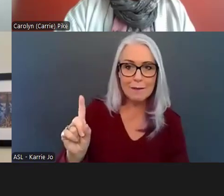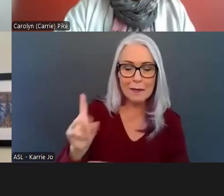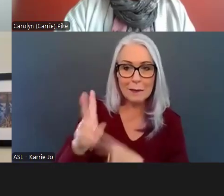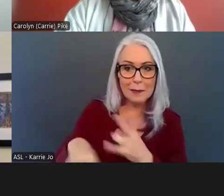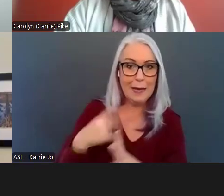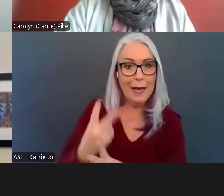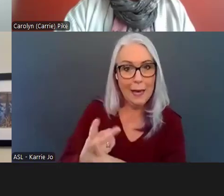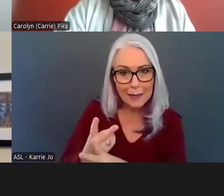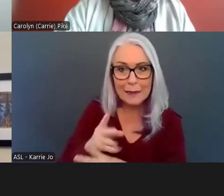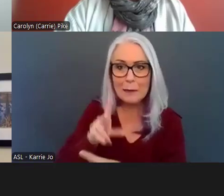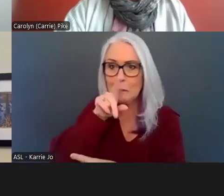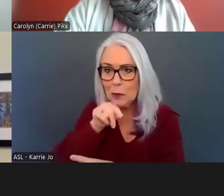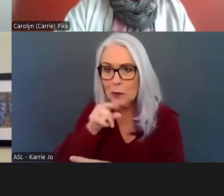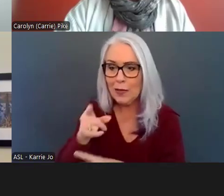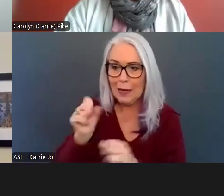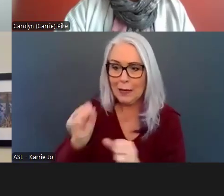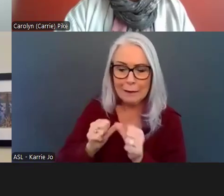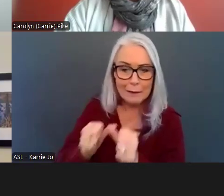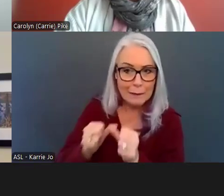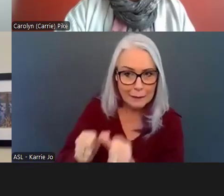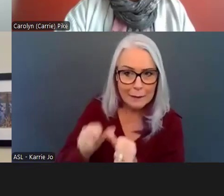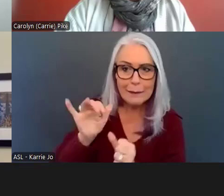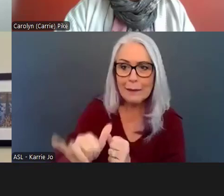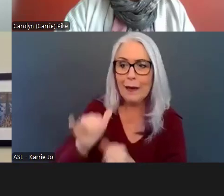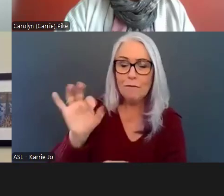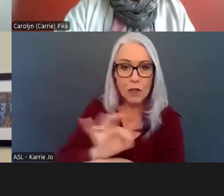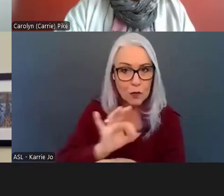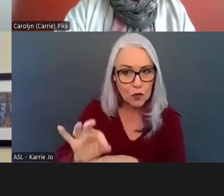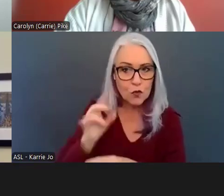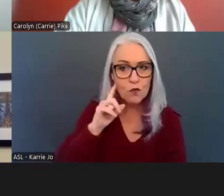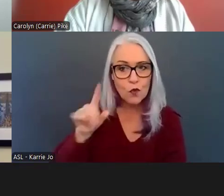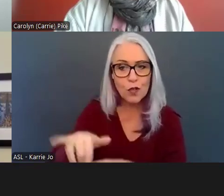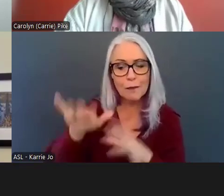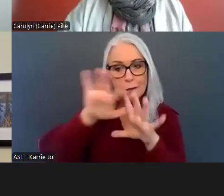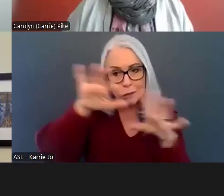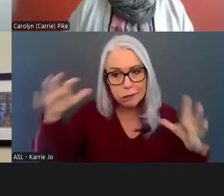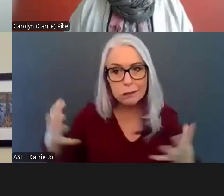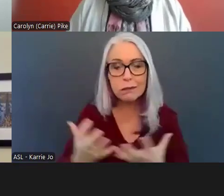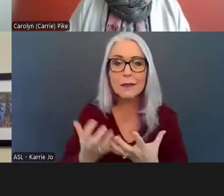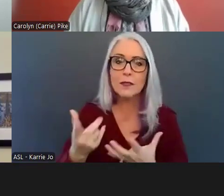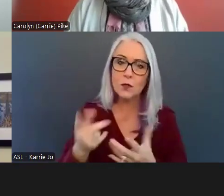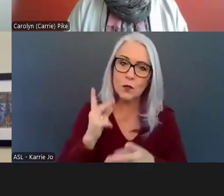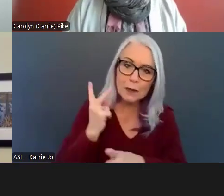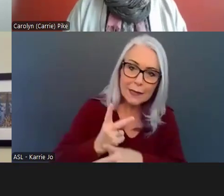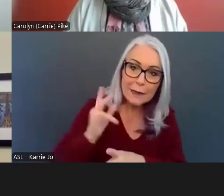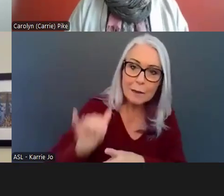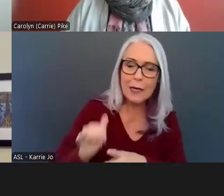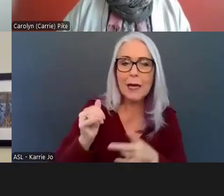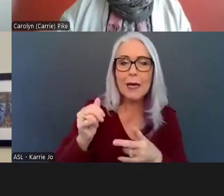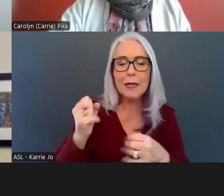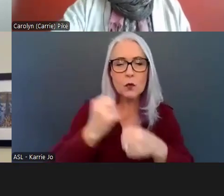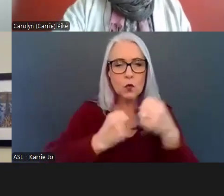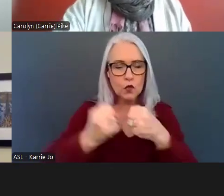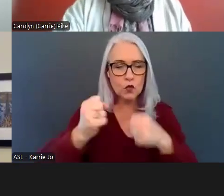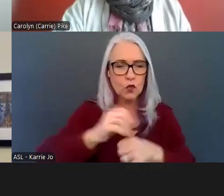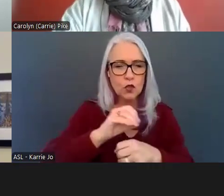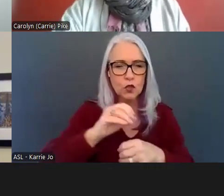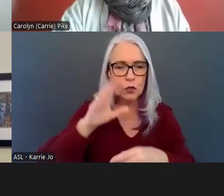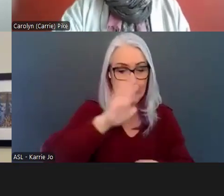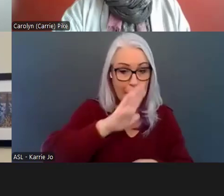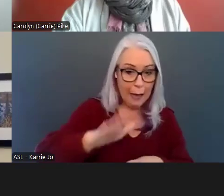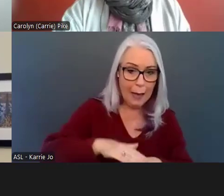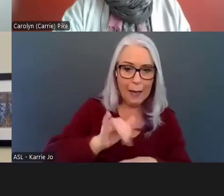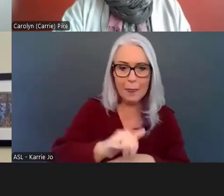it becomes tough to figure out a way to keep that structure on the landscape if there's an insect or